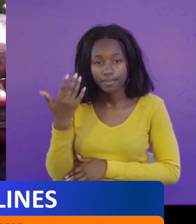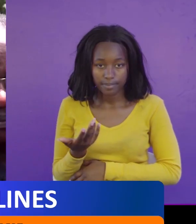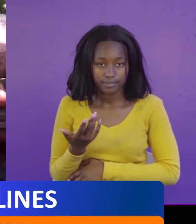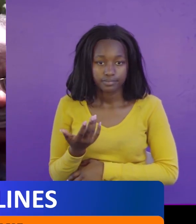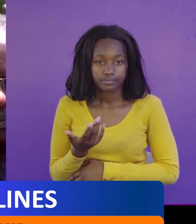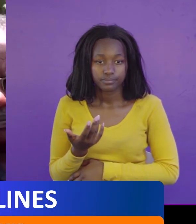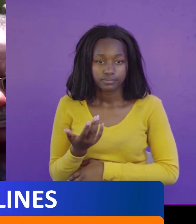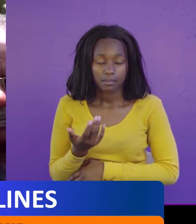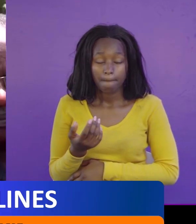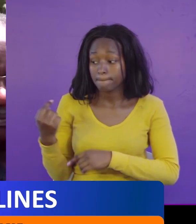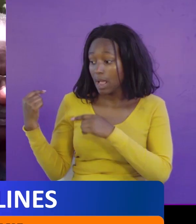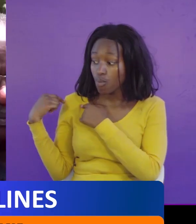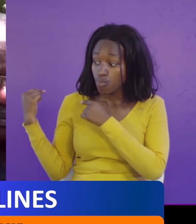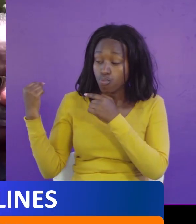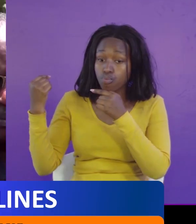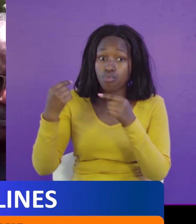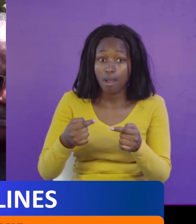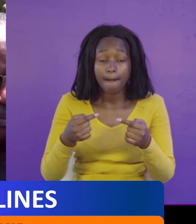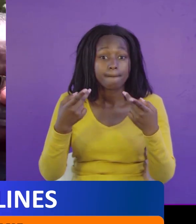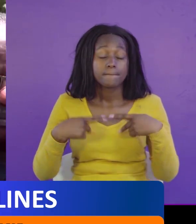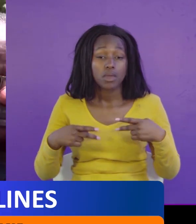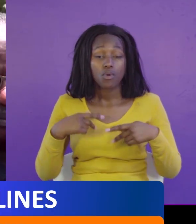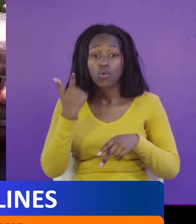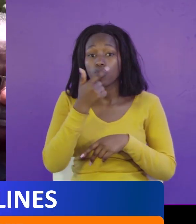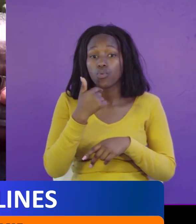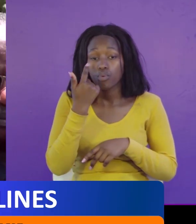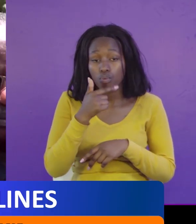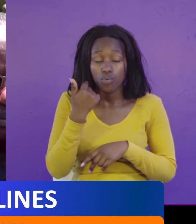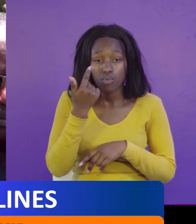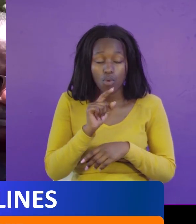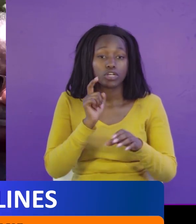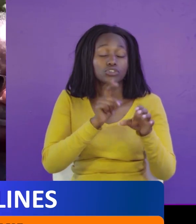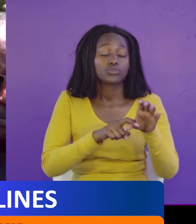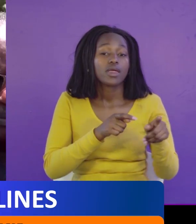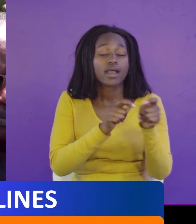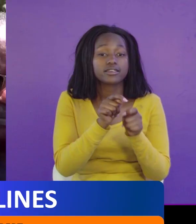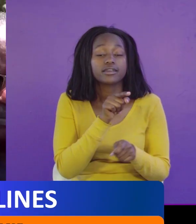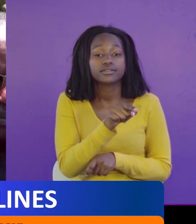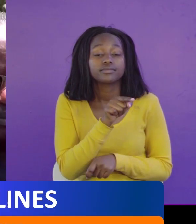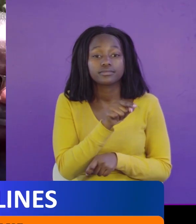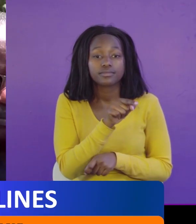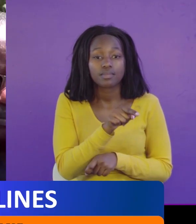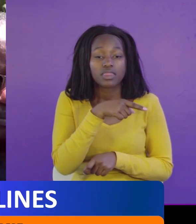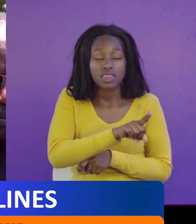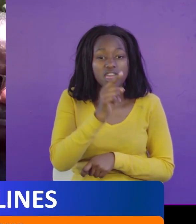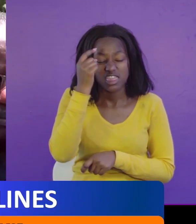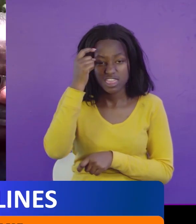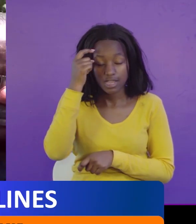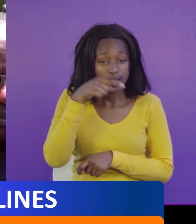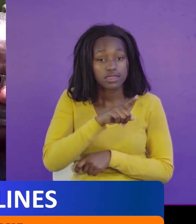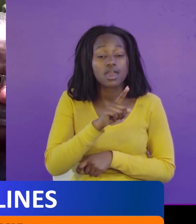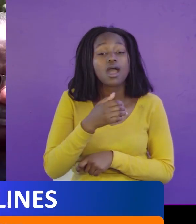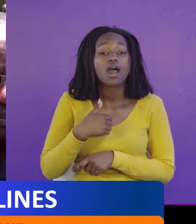over the years, those who get into executive power think that they have gotten an